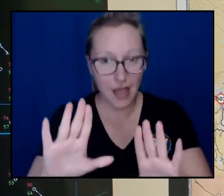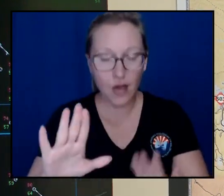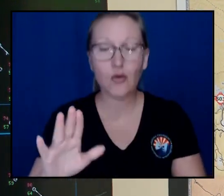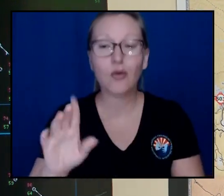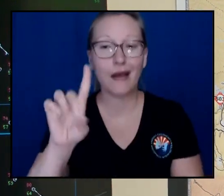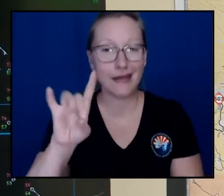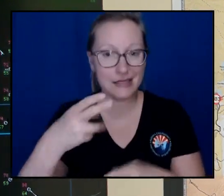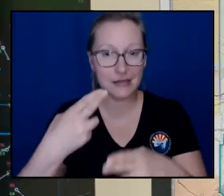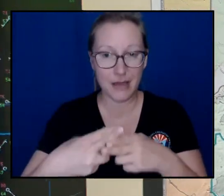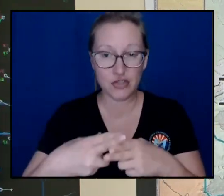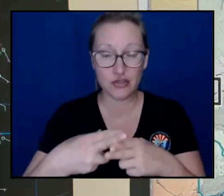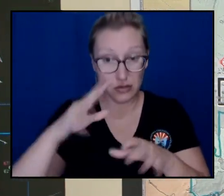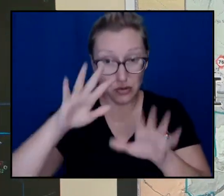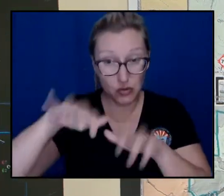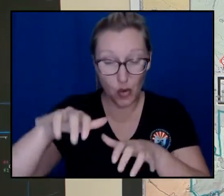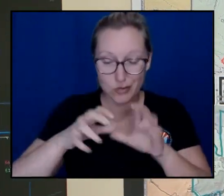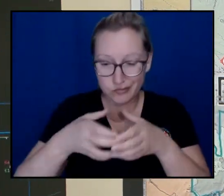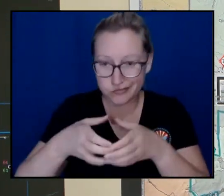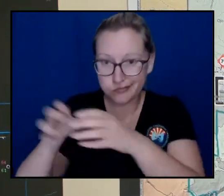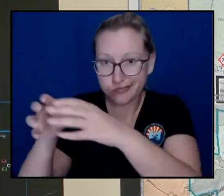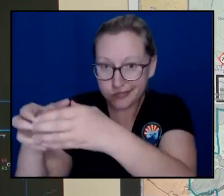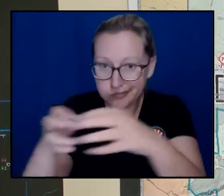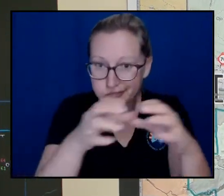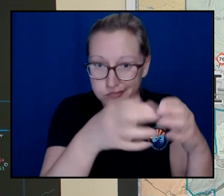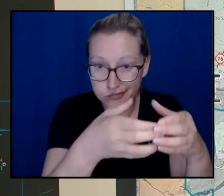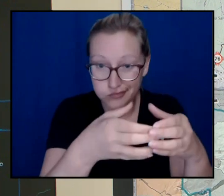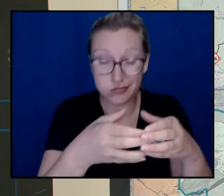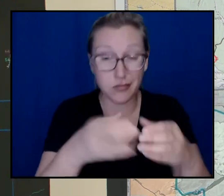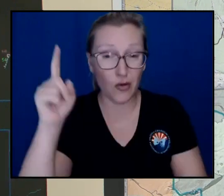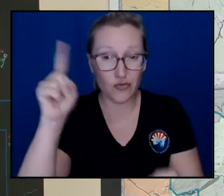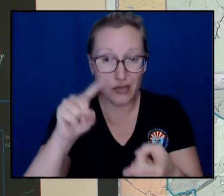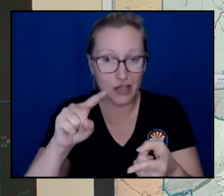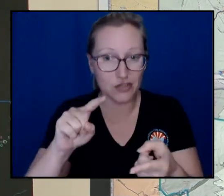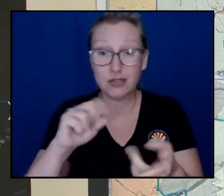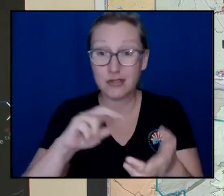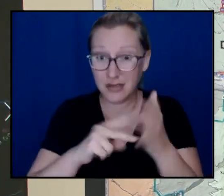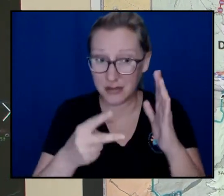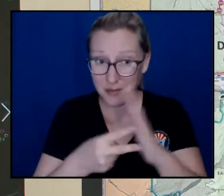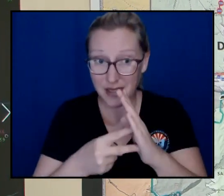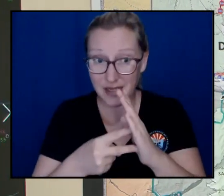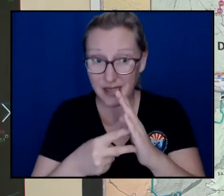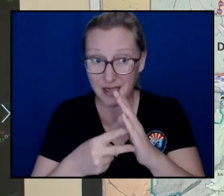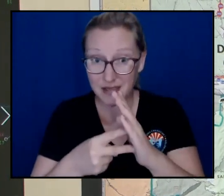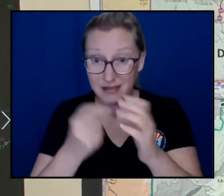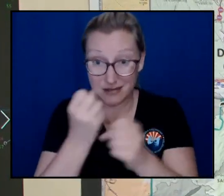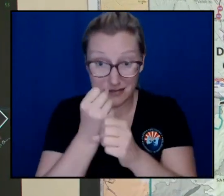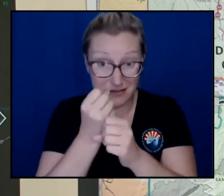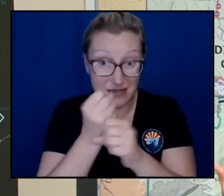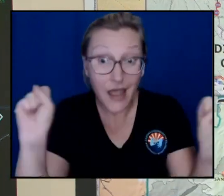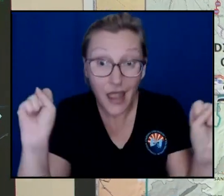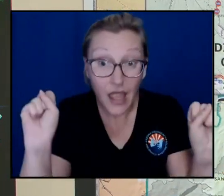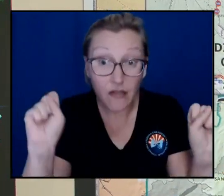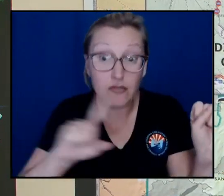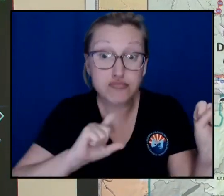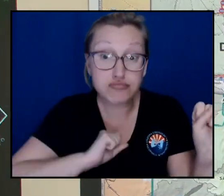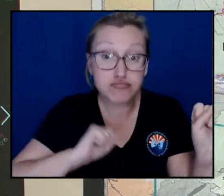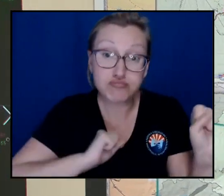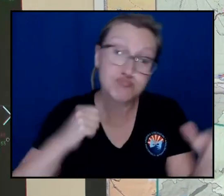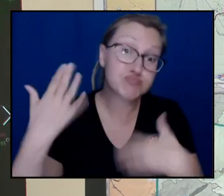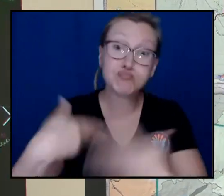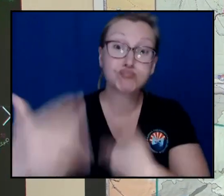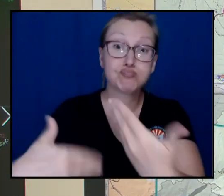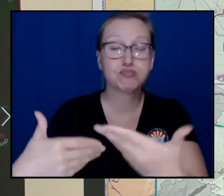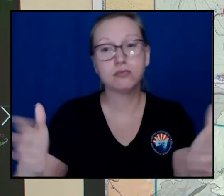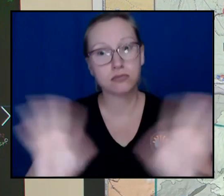So a reduction in coverage does not mean an improvement necessarily in safety. So what I mean by that is